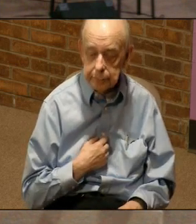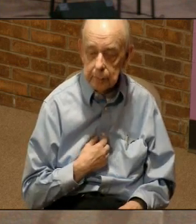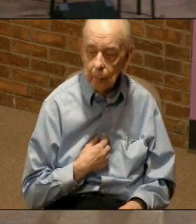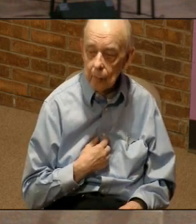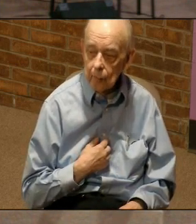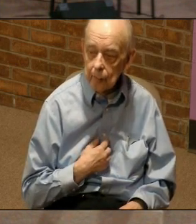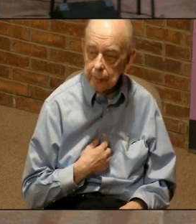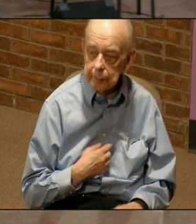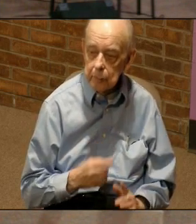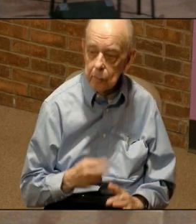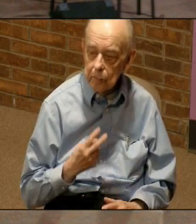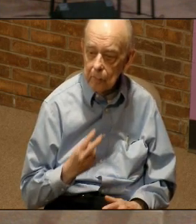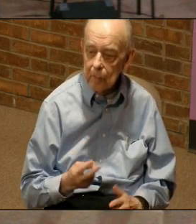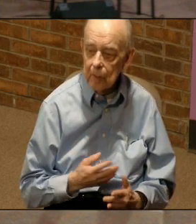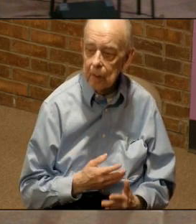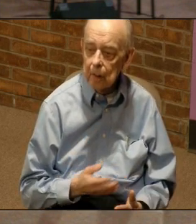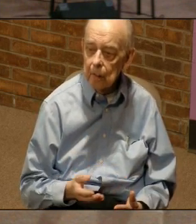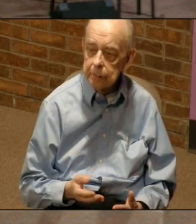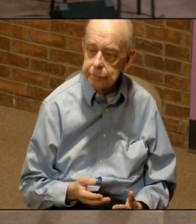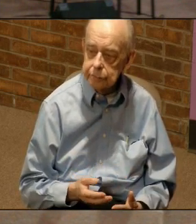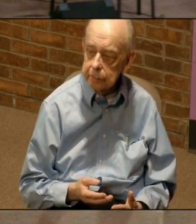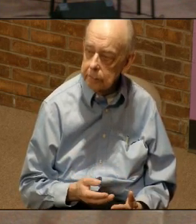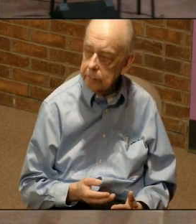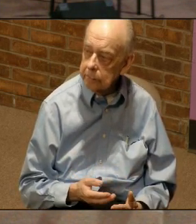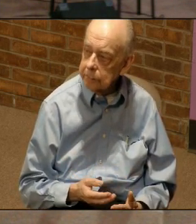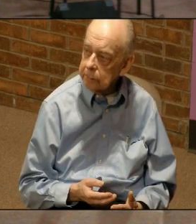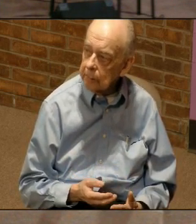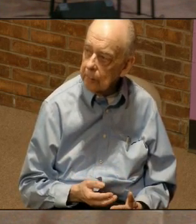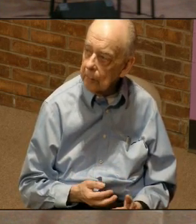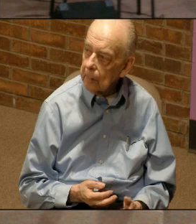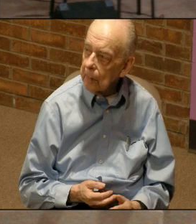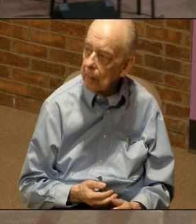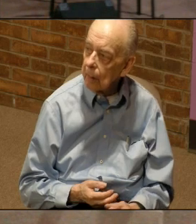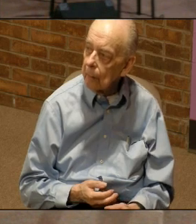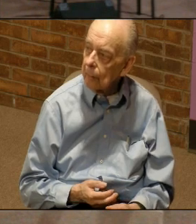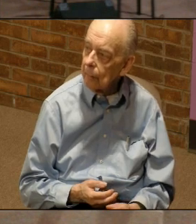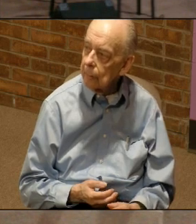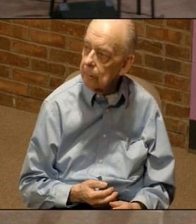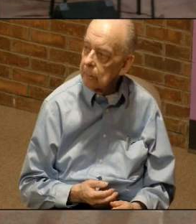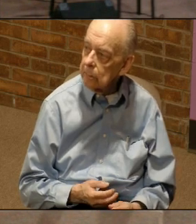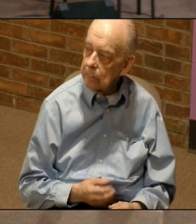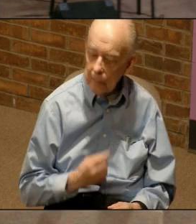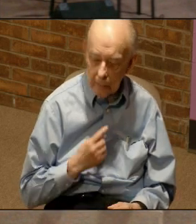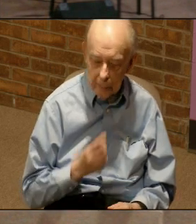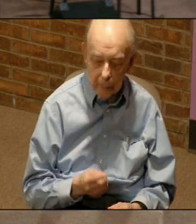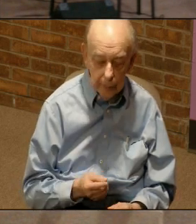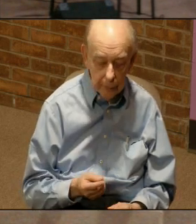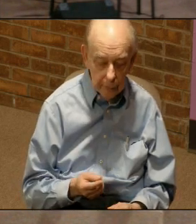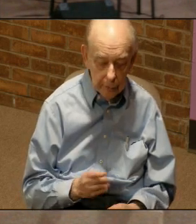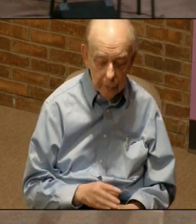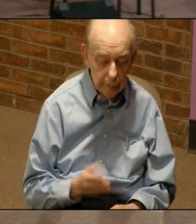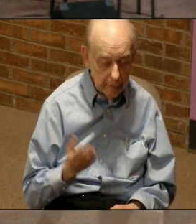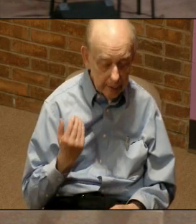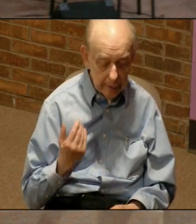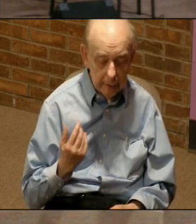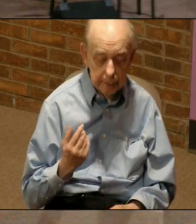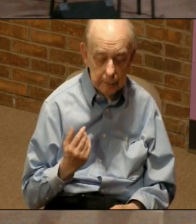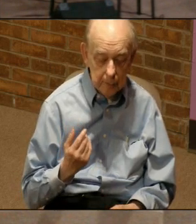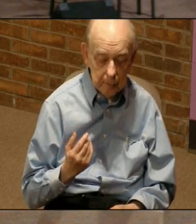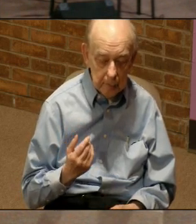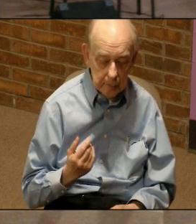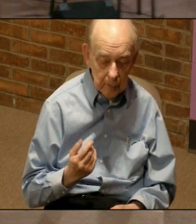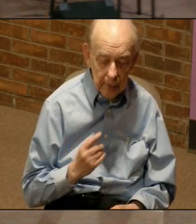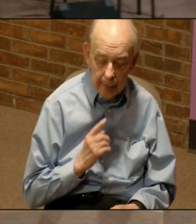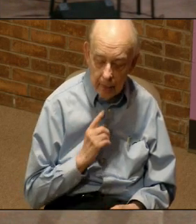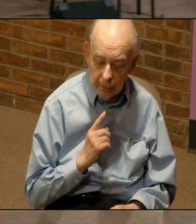we began to see these things. So listen, what was true for the church back then, ladies and gentlemen,